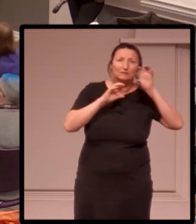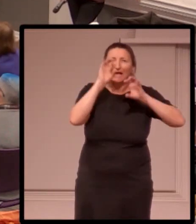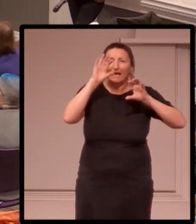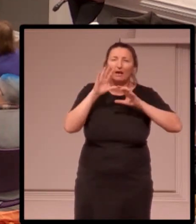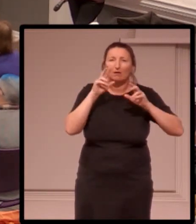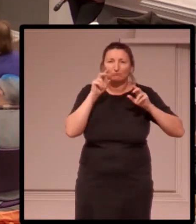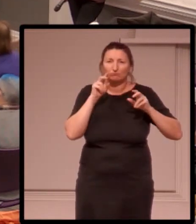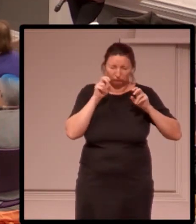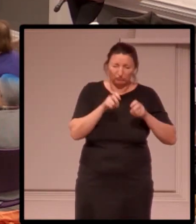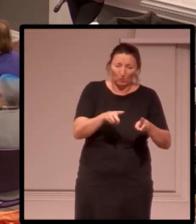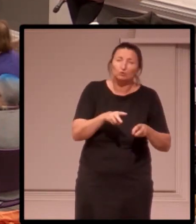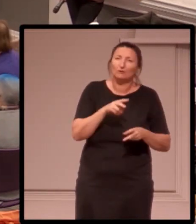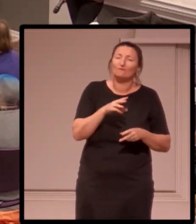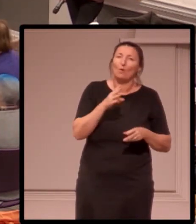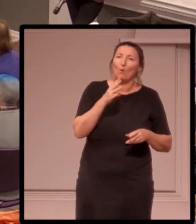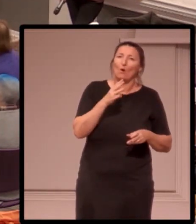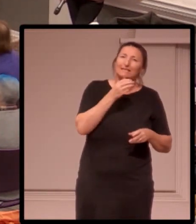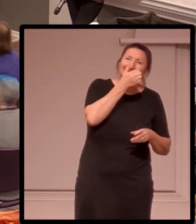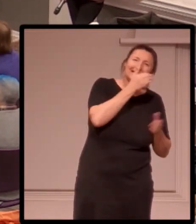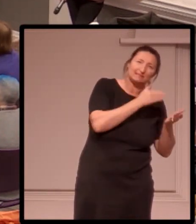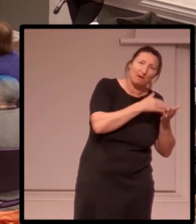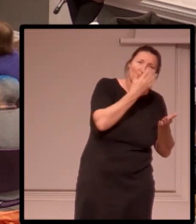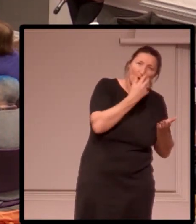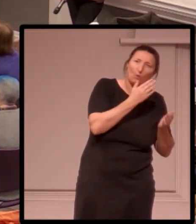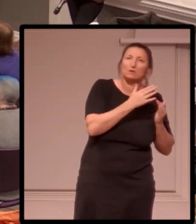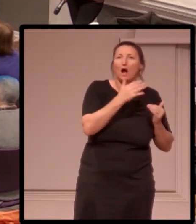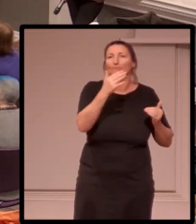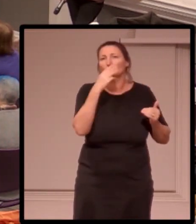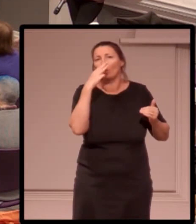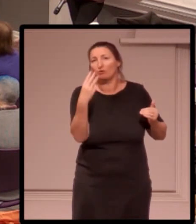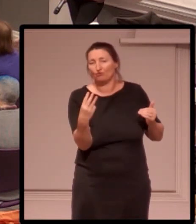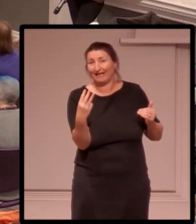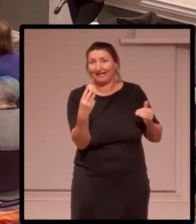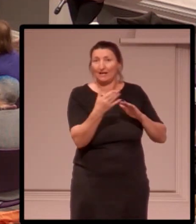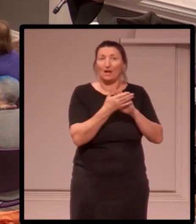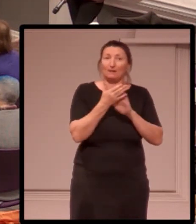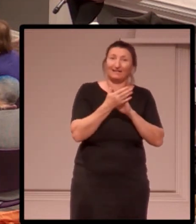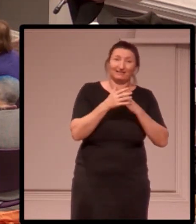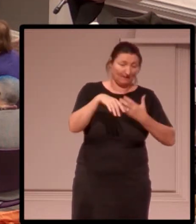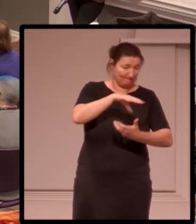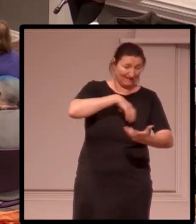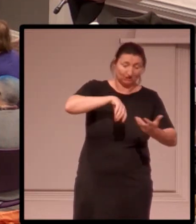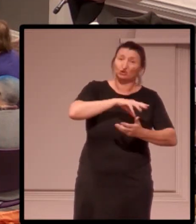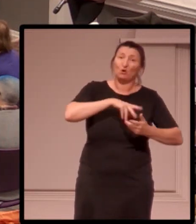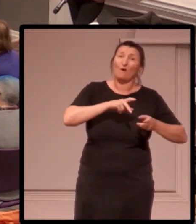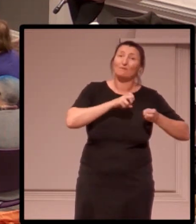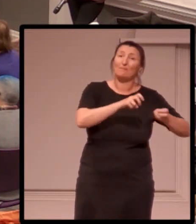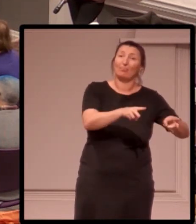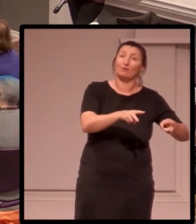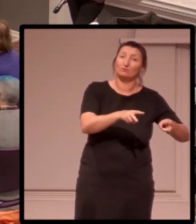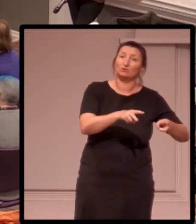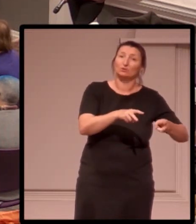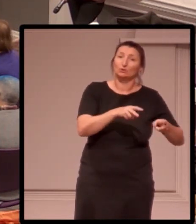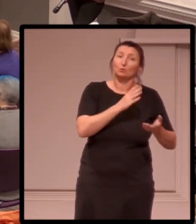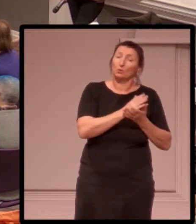at pre-3-year-olds, so kind of like 6 months to 3s, about how through a mixed methods approach you can really